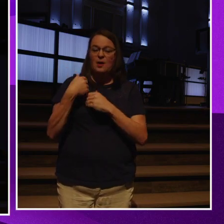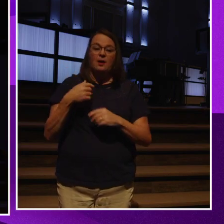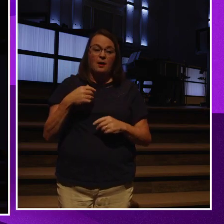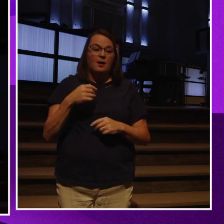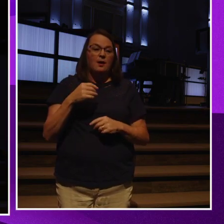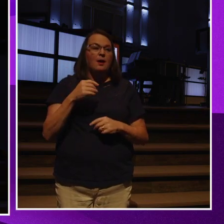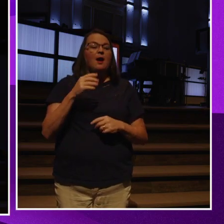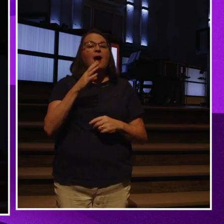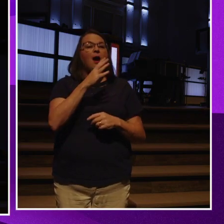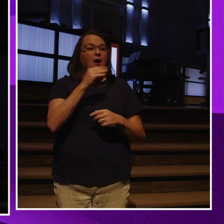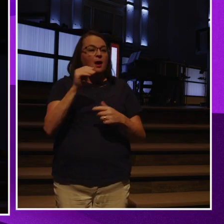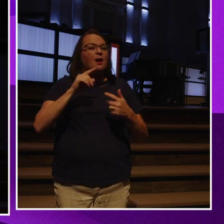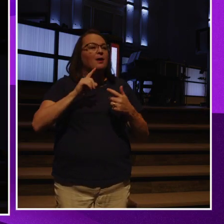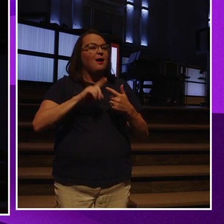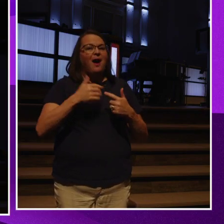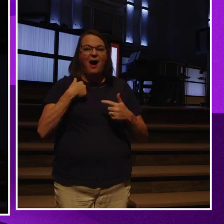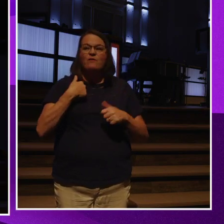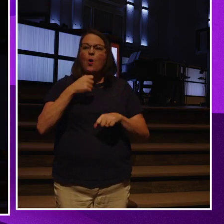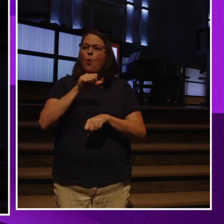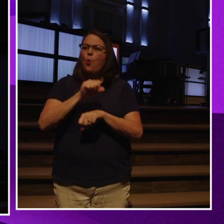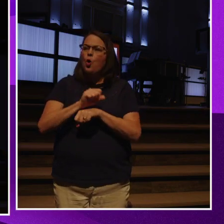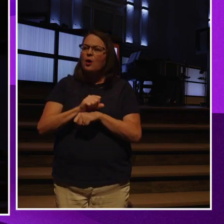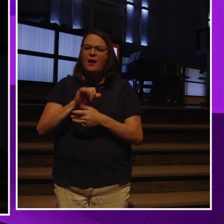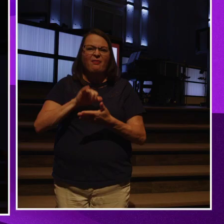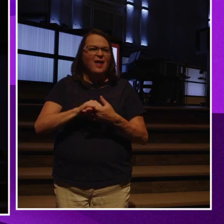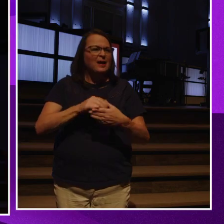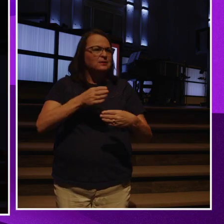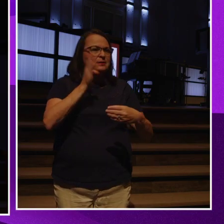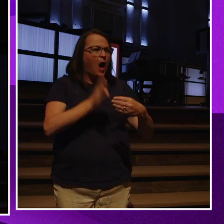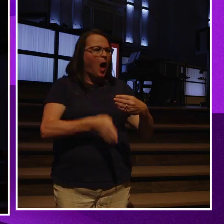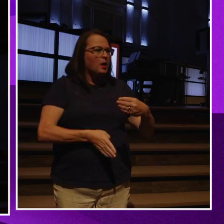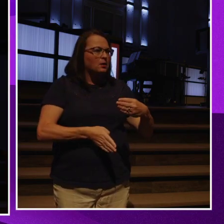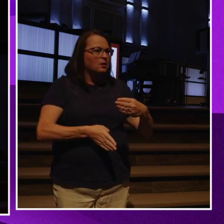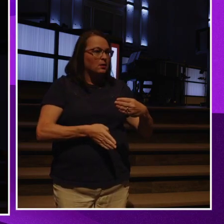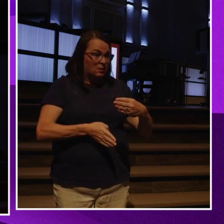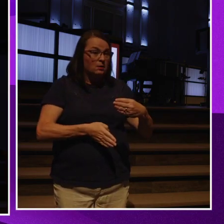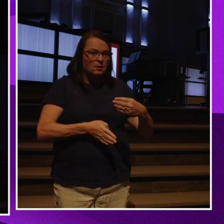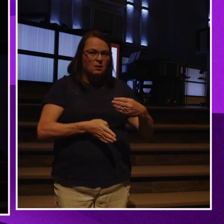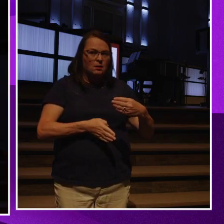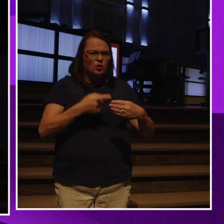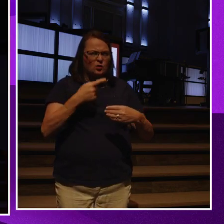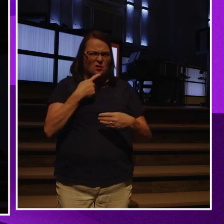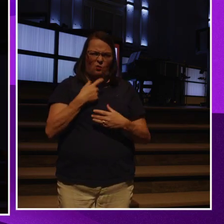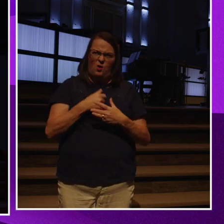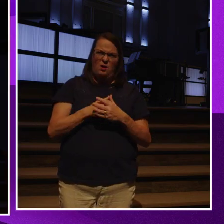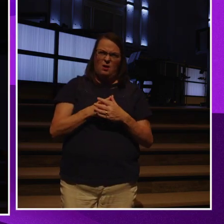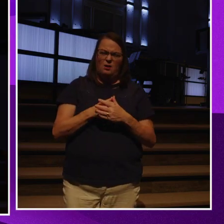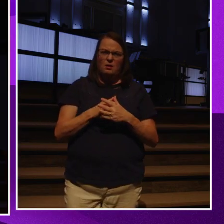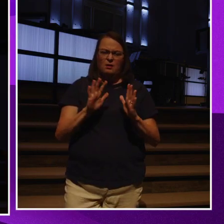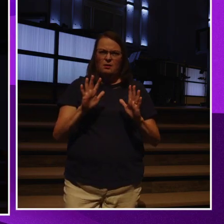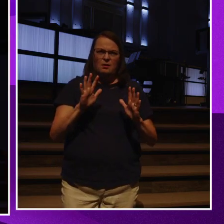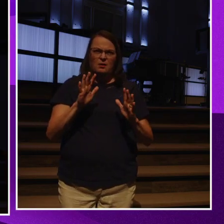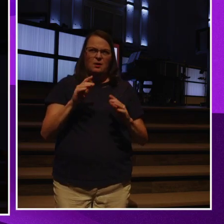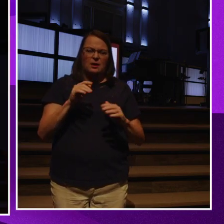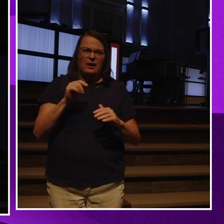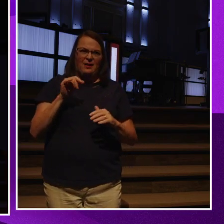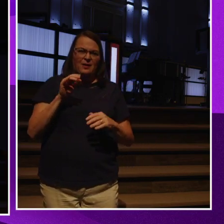is done. It's a work that is done in us, because you would stop and think, well, this is